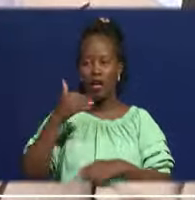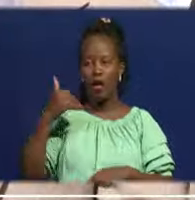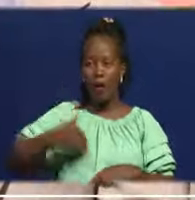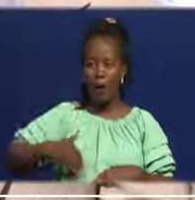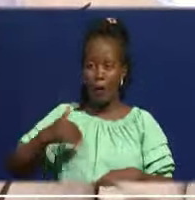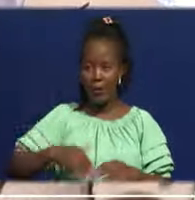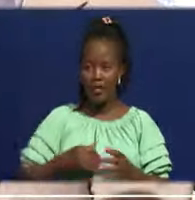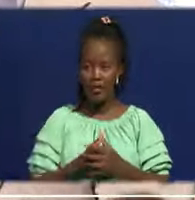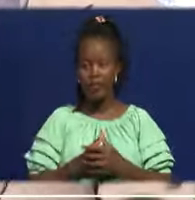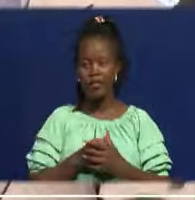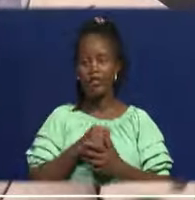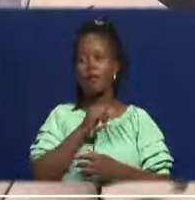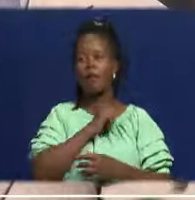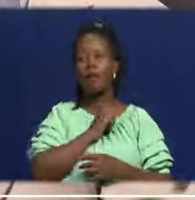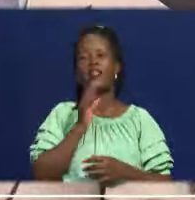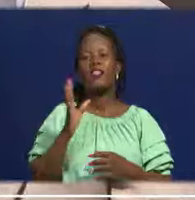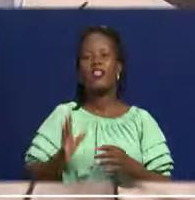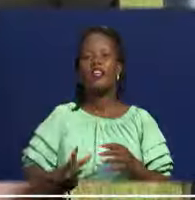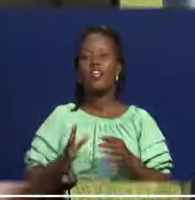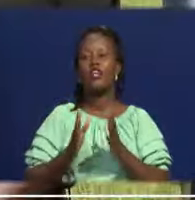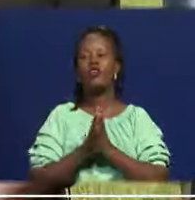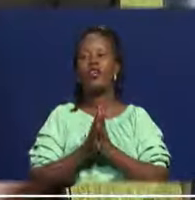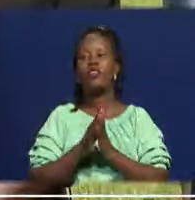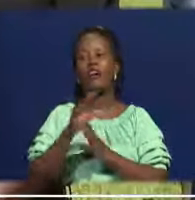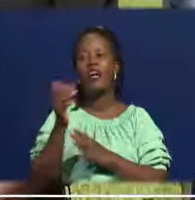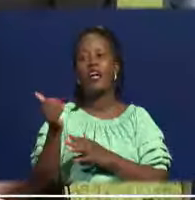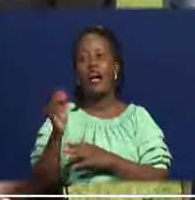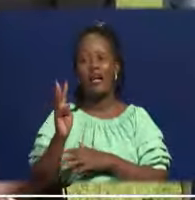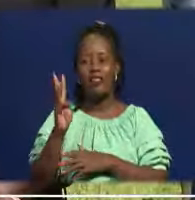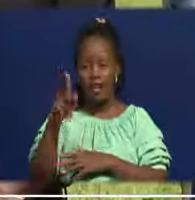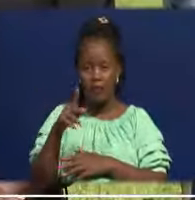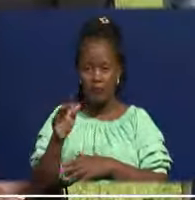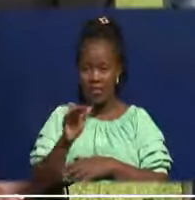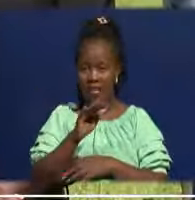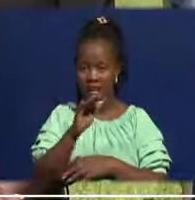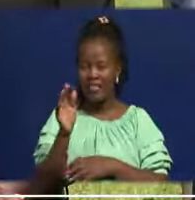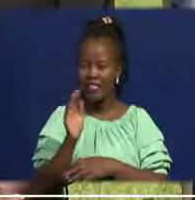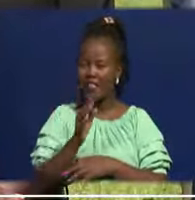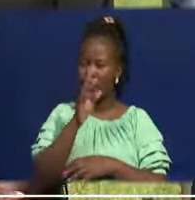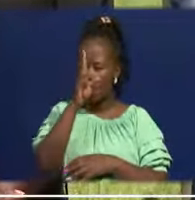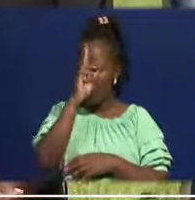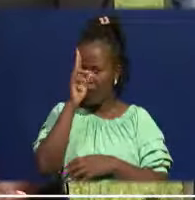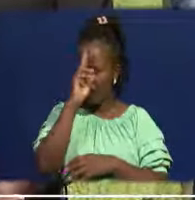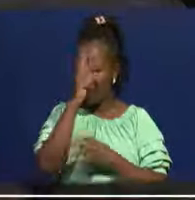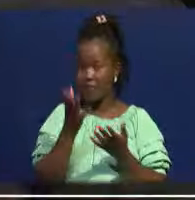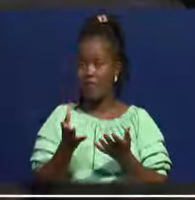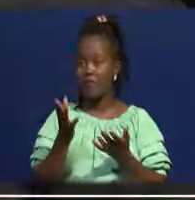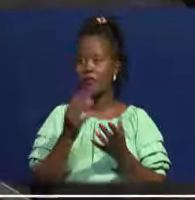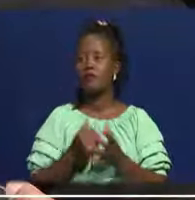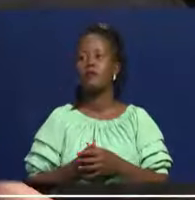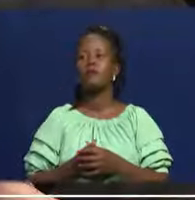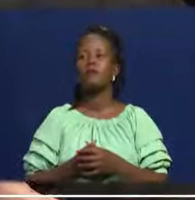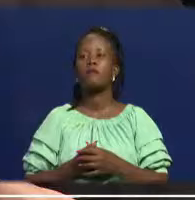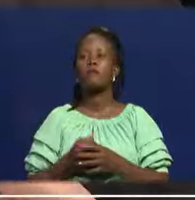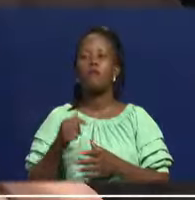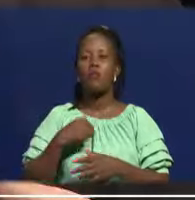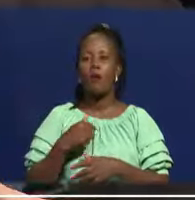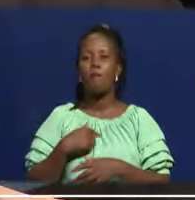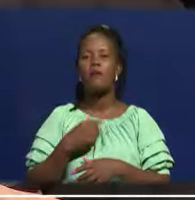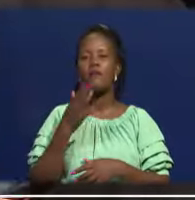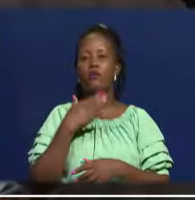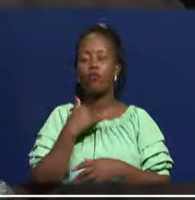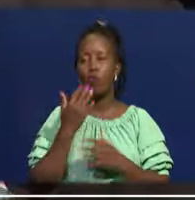huyo akiandamana na mbunge wa Matungu Oscar Nabulindo aliwahimiza polisi dhidi ya kutumika vibaya. I want to